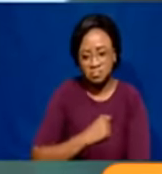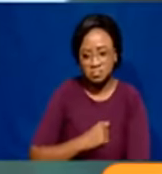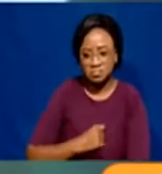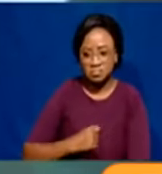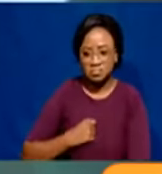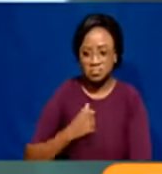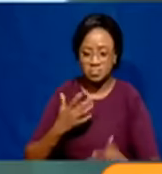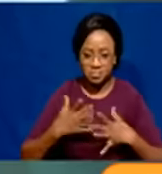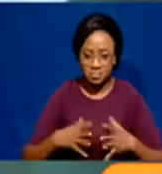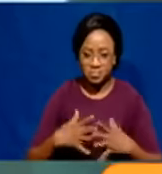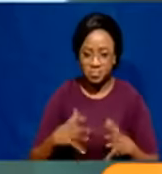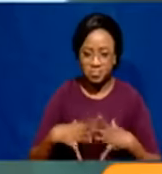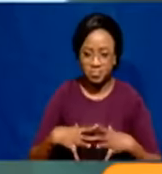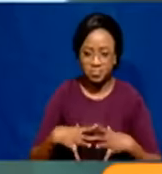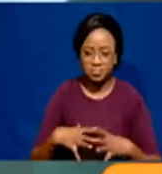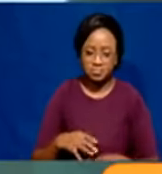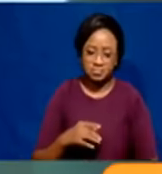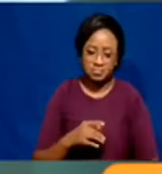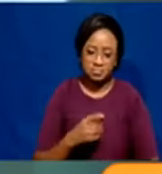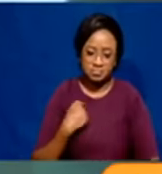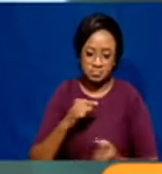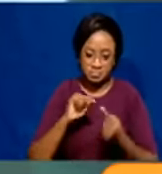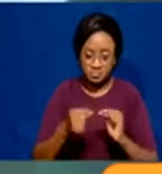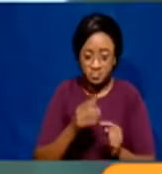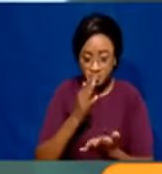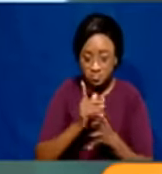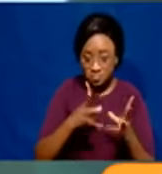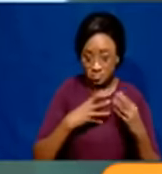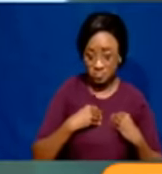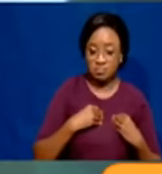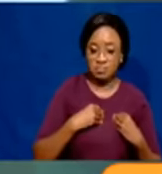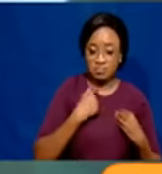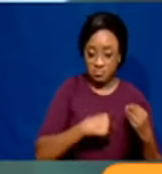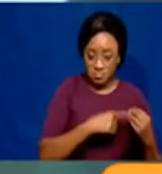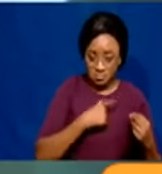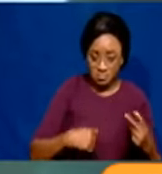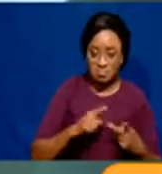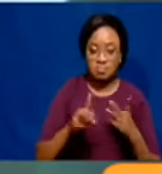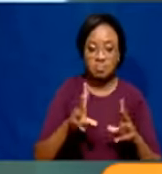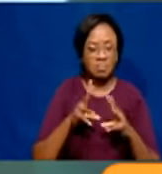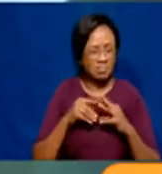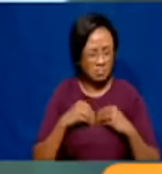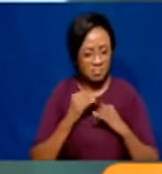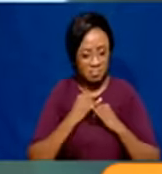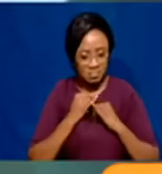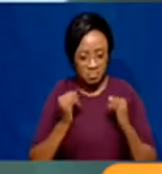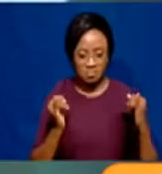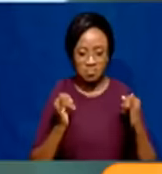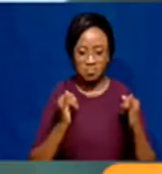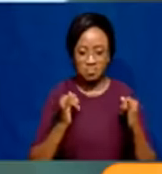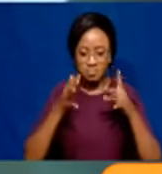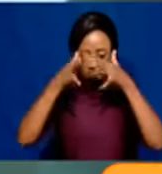offended." So not only does she own up to her mistake, not only does she take responsibility for her